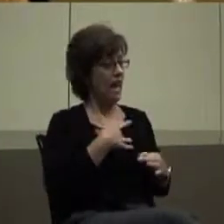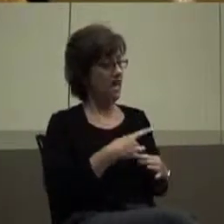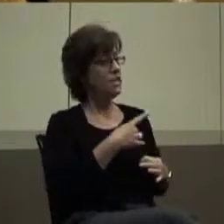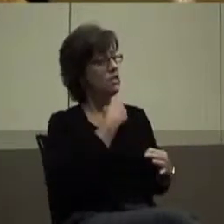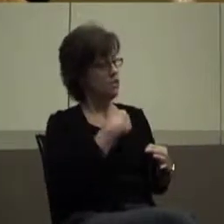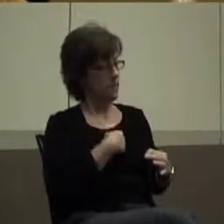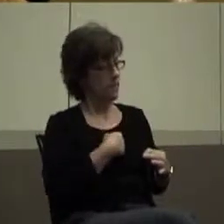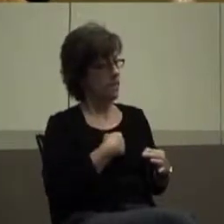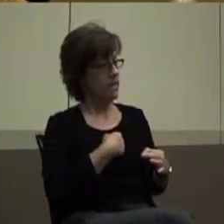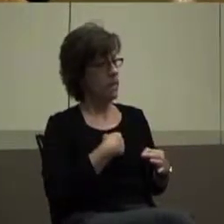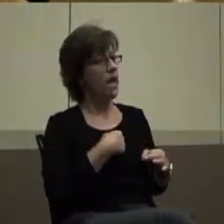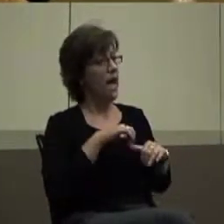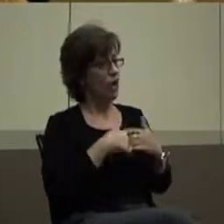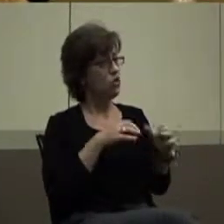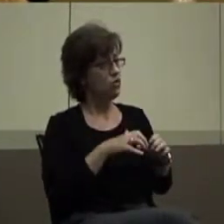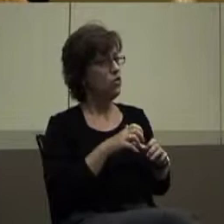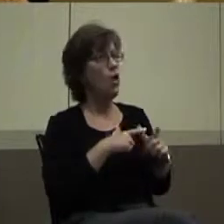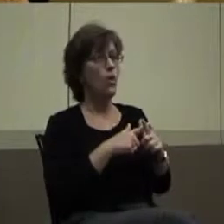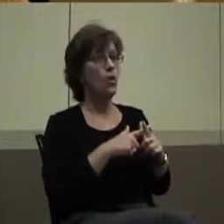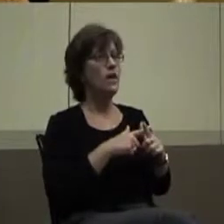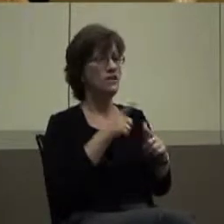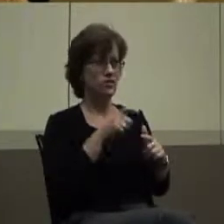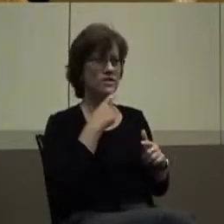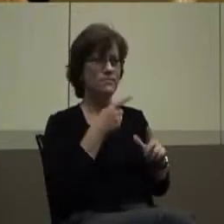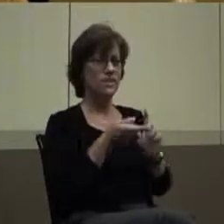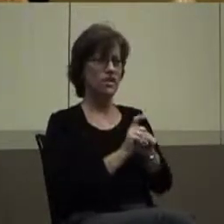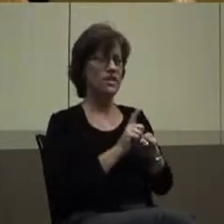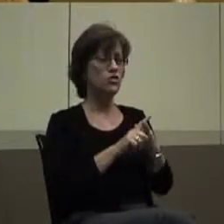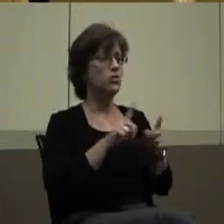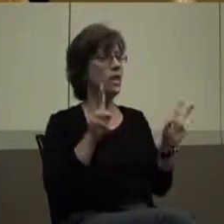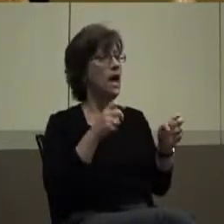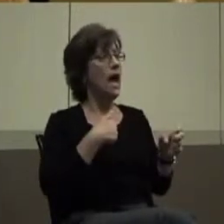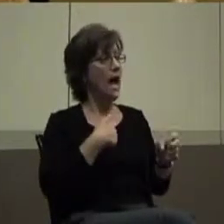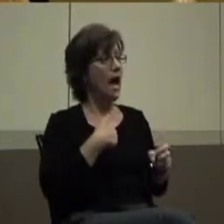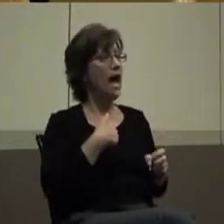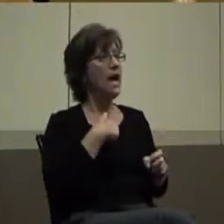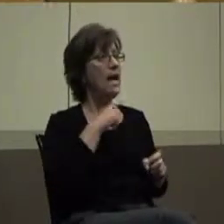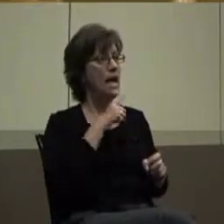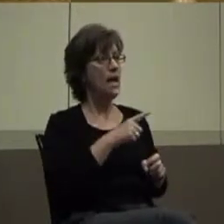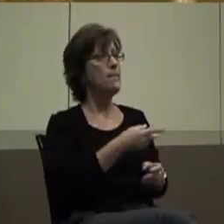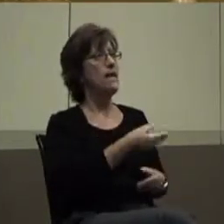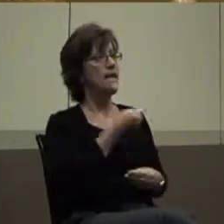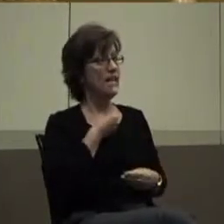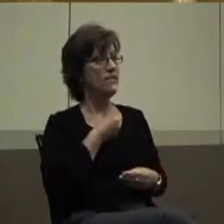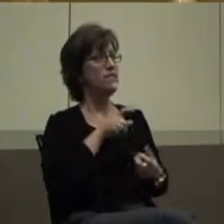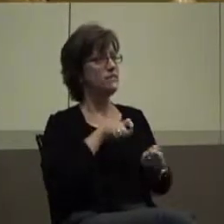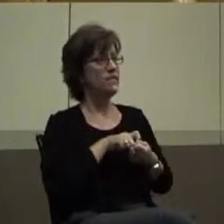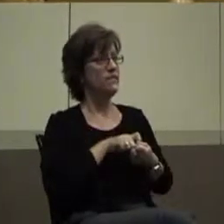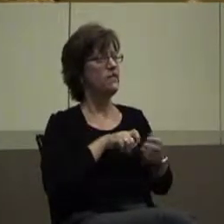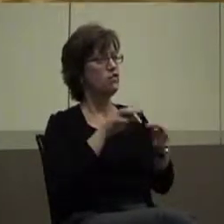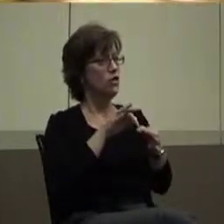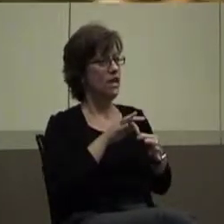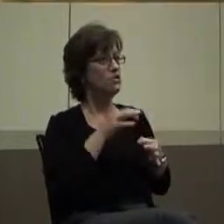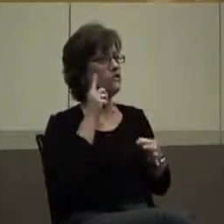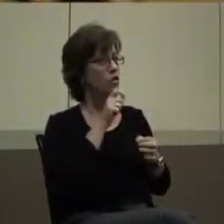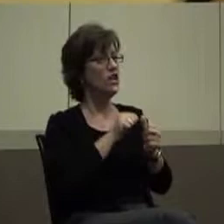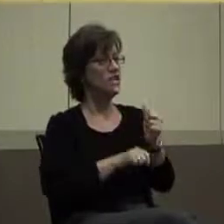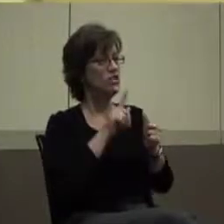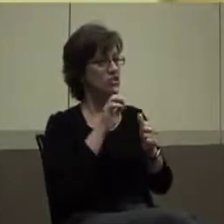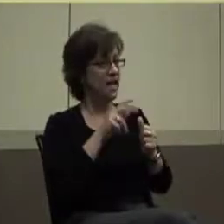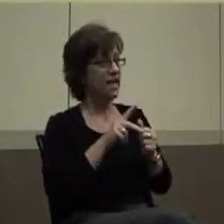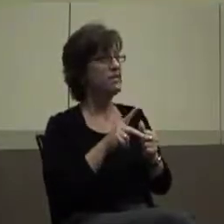it should say I am given explicit directions for each task. That would be better. It would be more aligned with it,